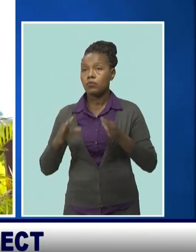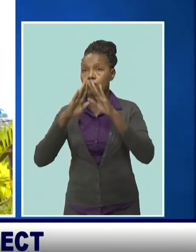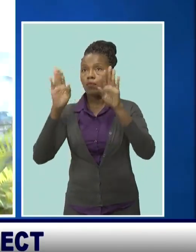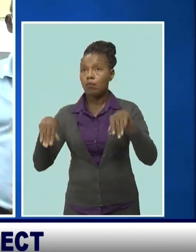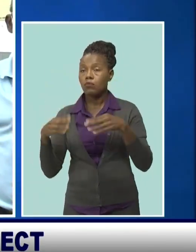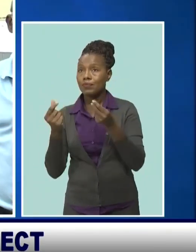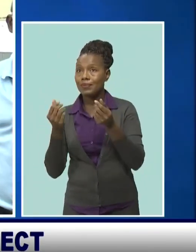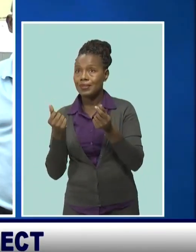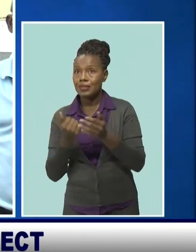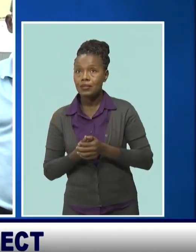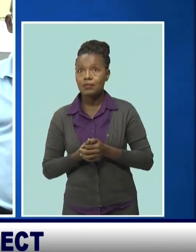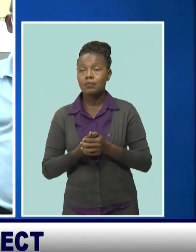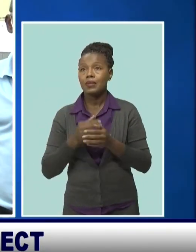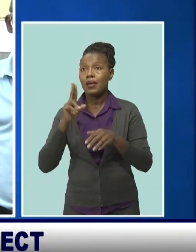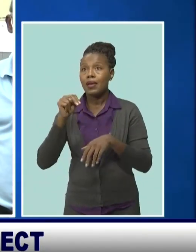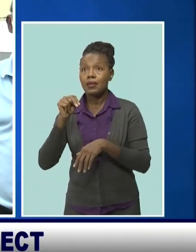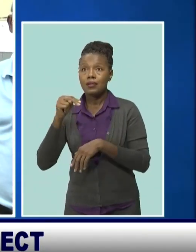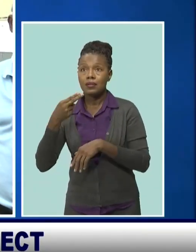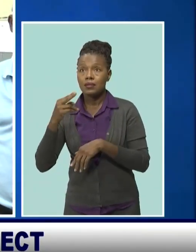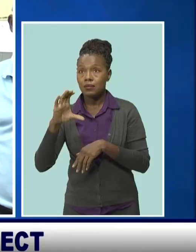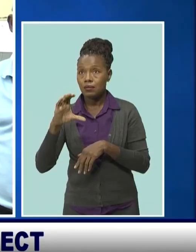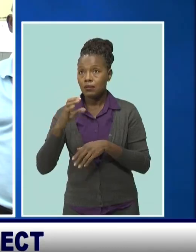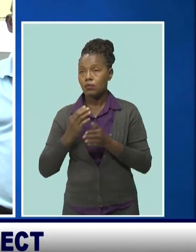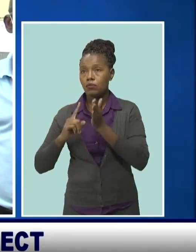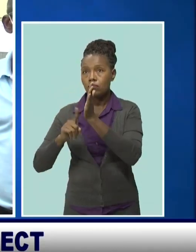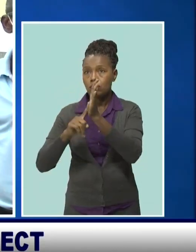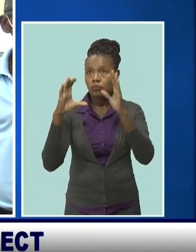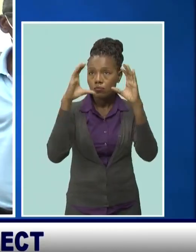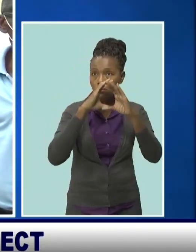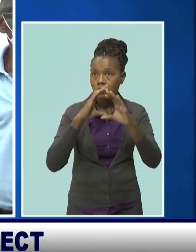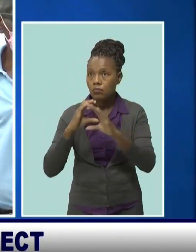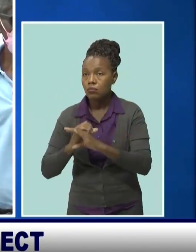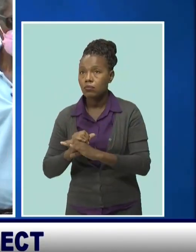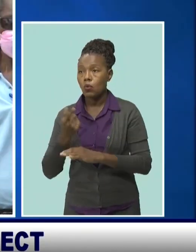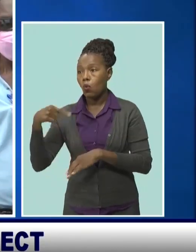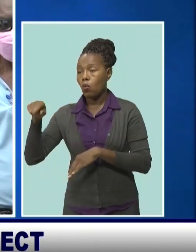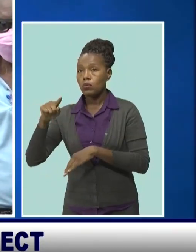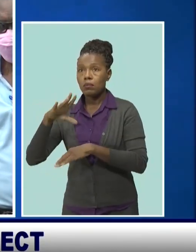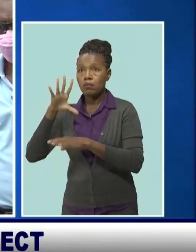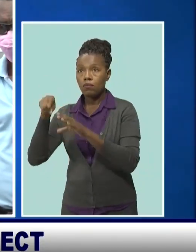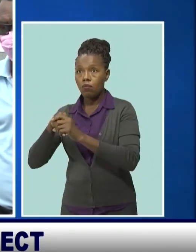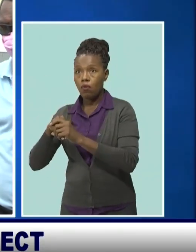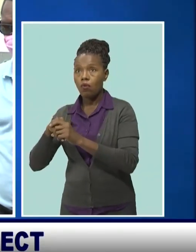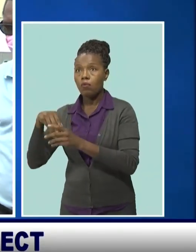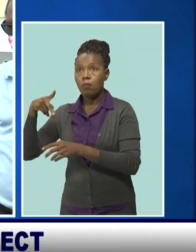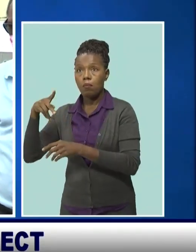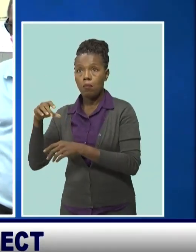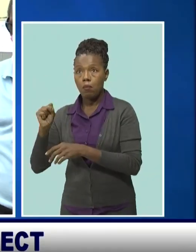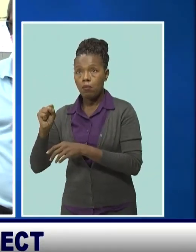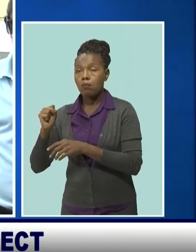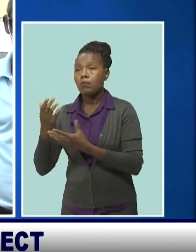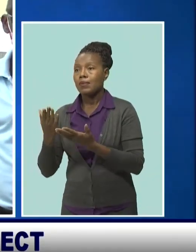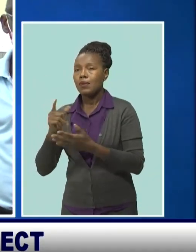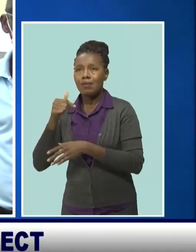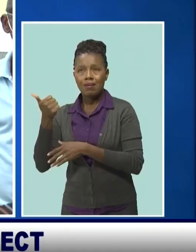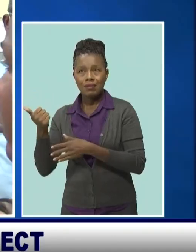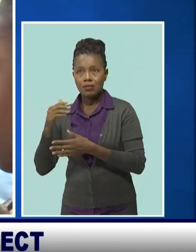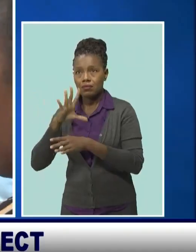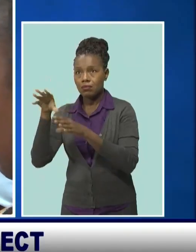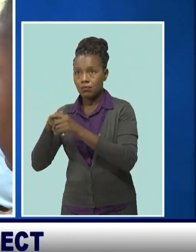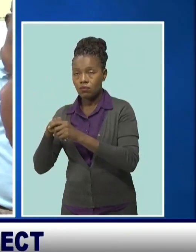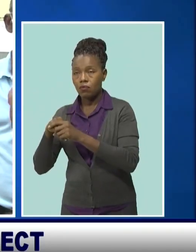do our social surveys along with input from the parliamentary representative and other key stakeholders in that area, so